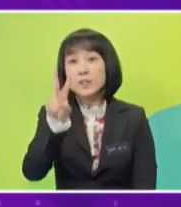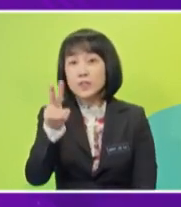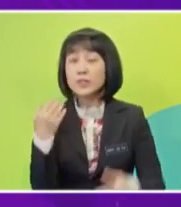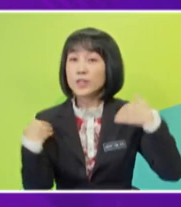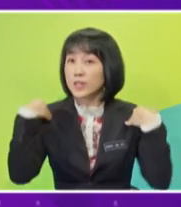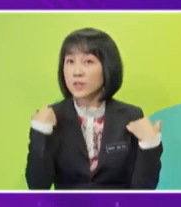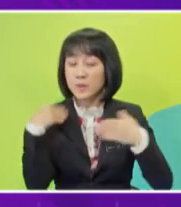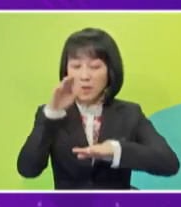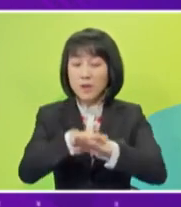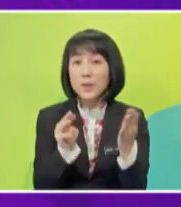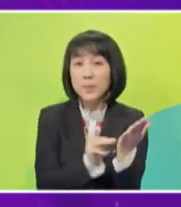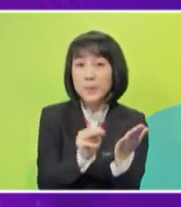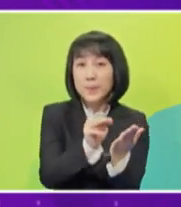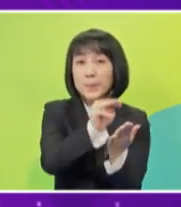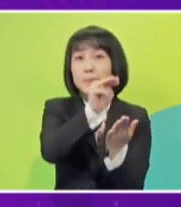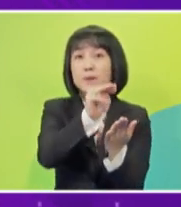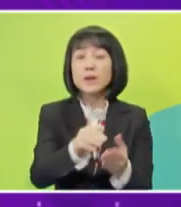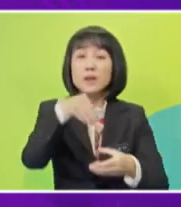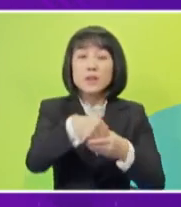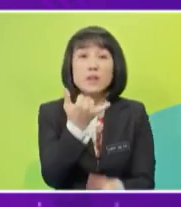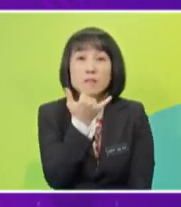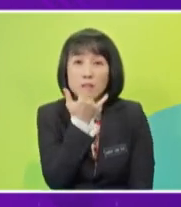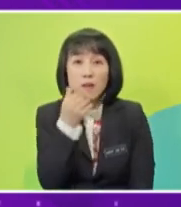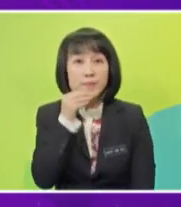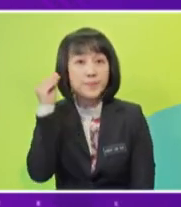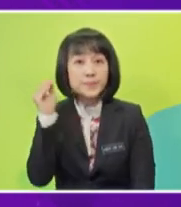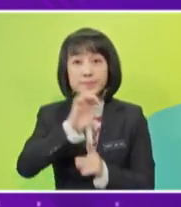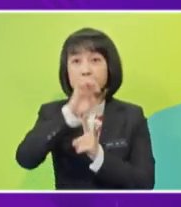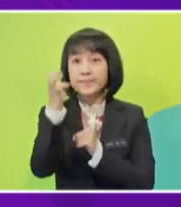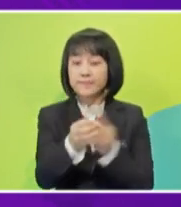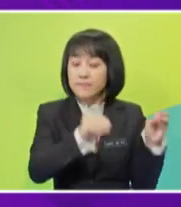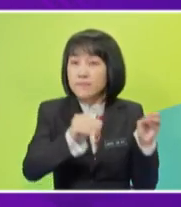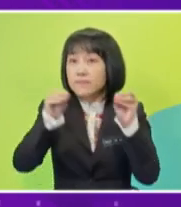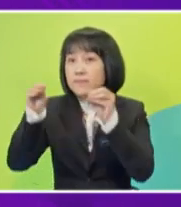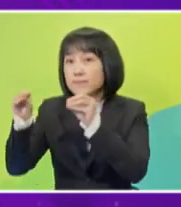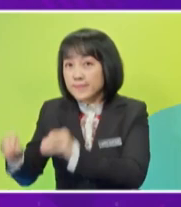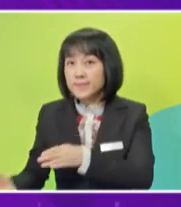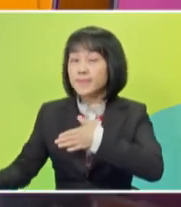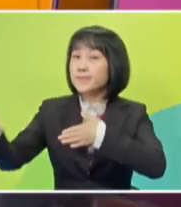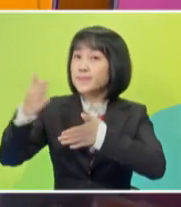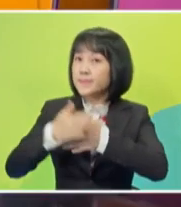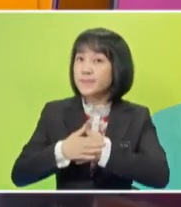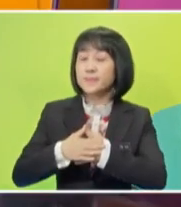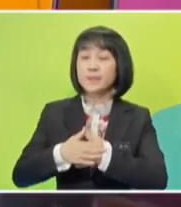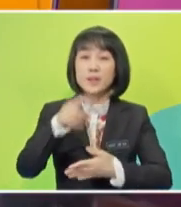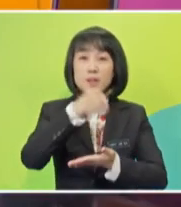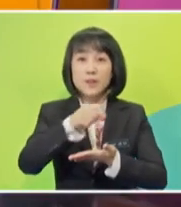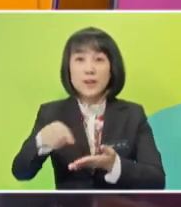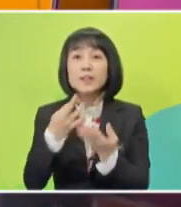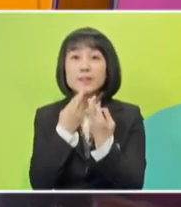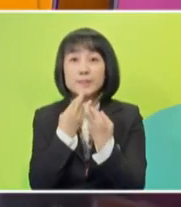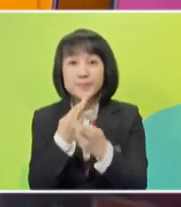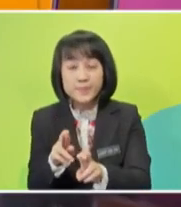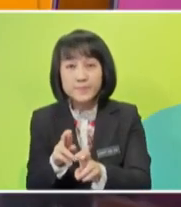on a map which are in the wrong habitat and you have to relocate them back by writing their responses,